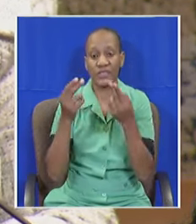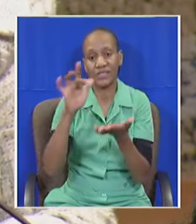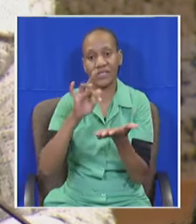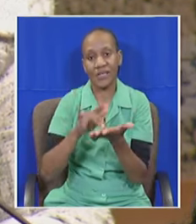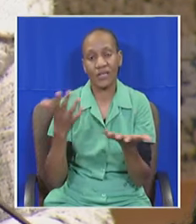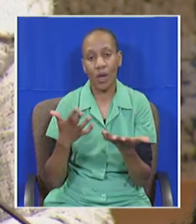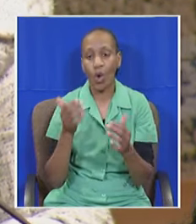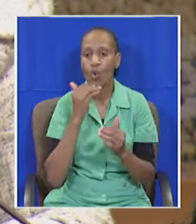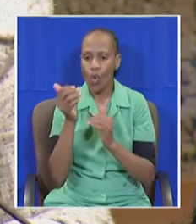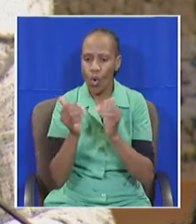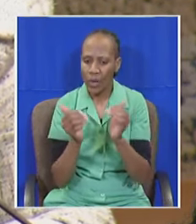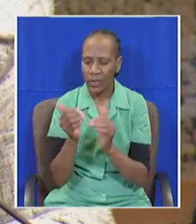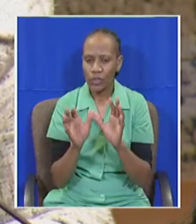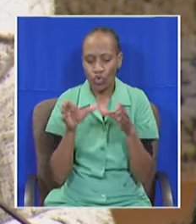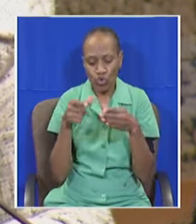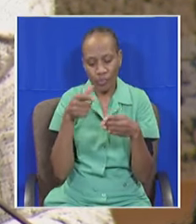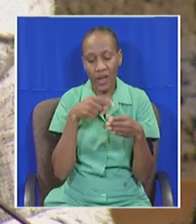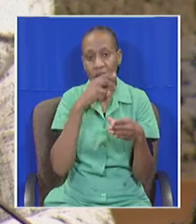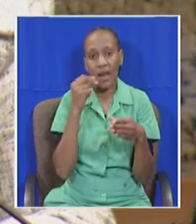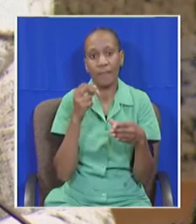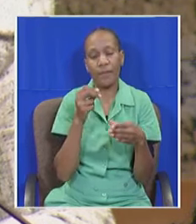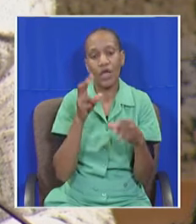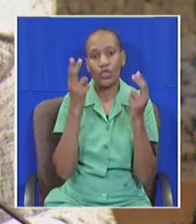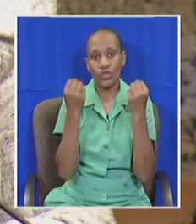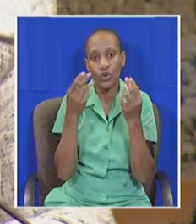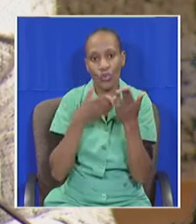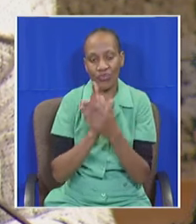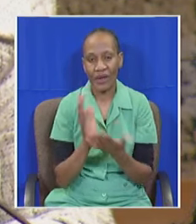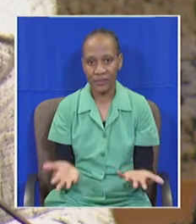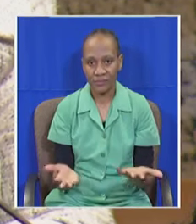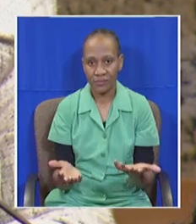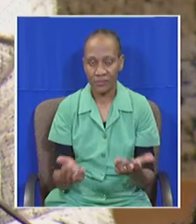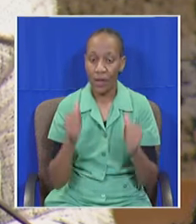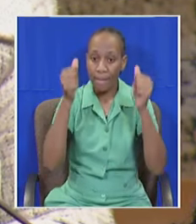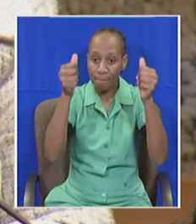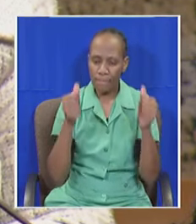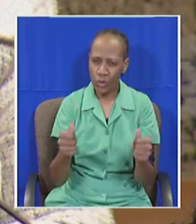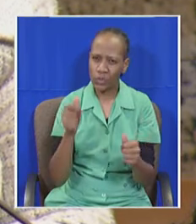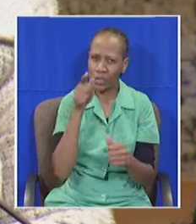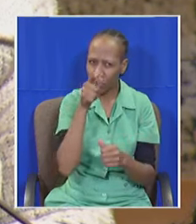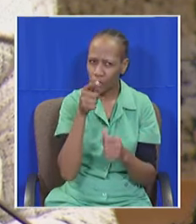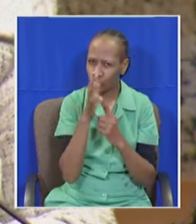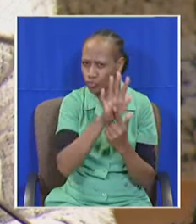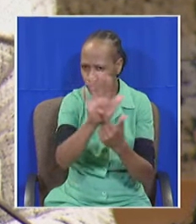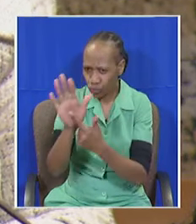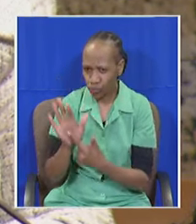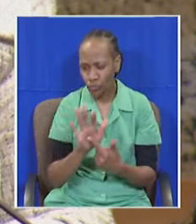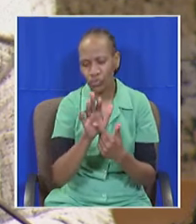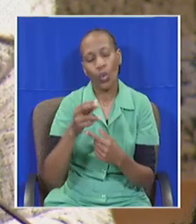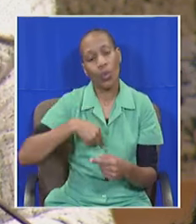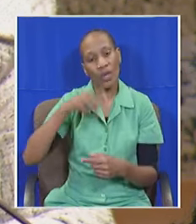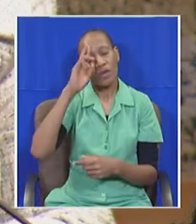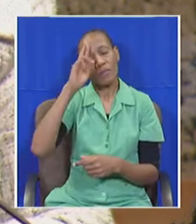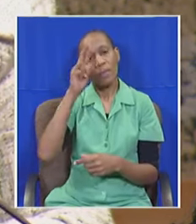an organization called the New Right. The image of the poster is reminiscent of